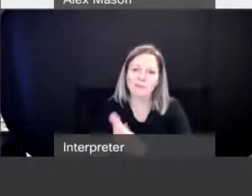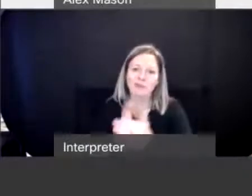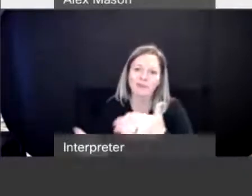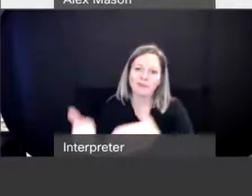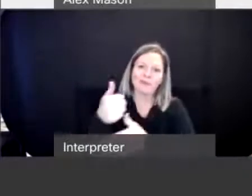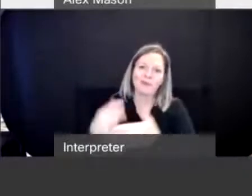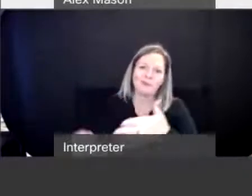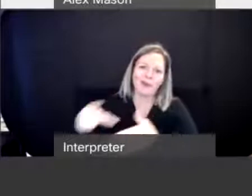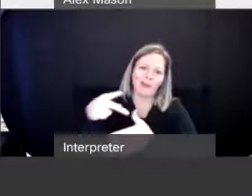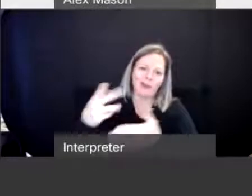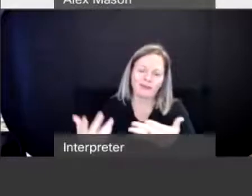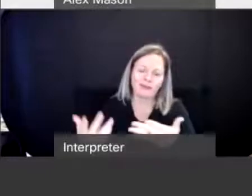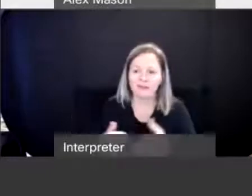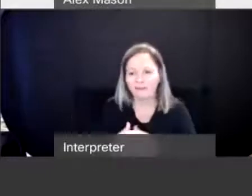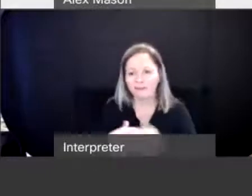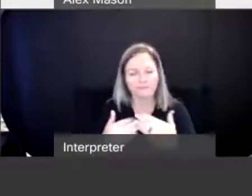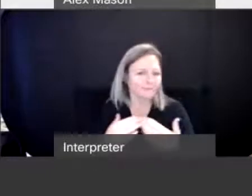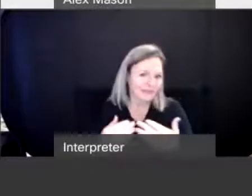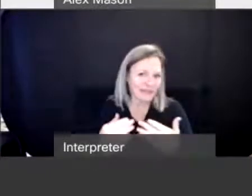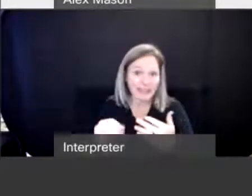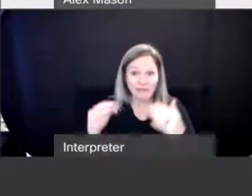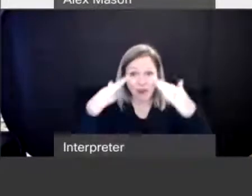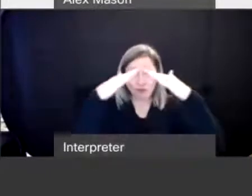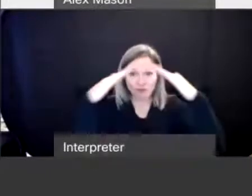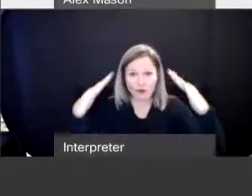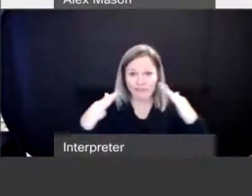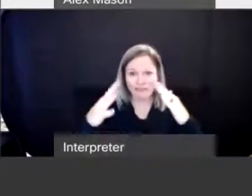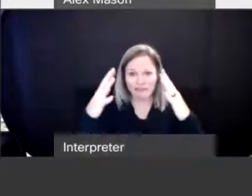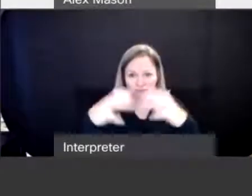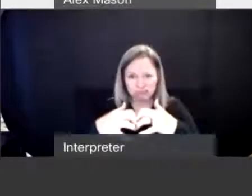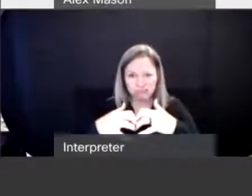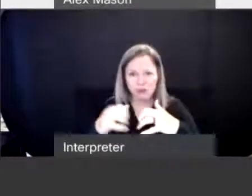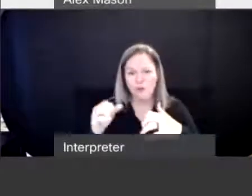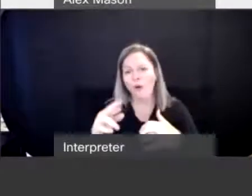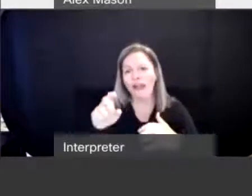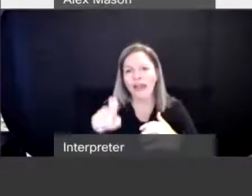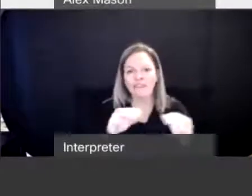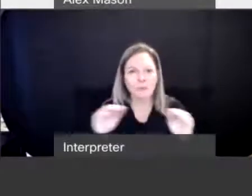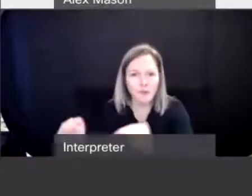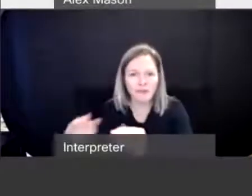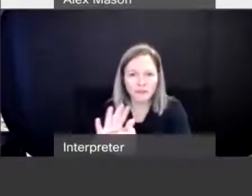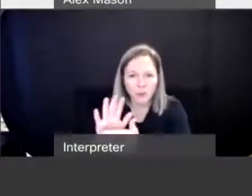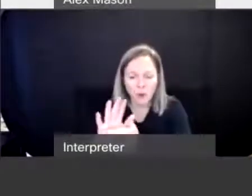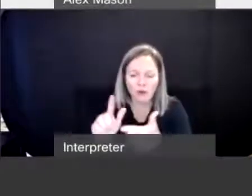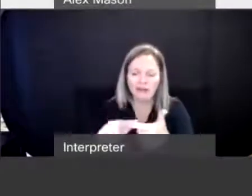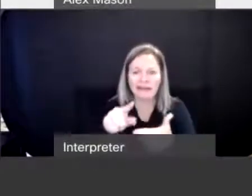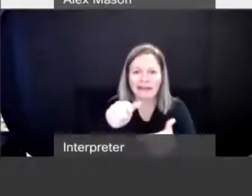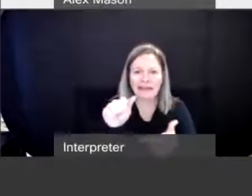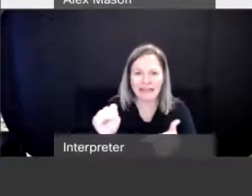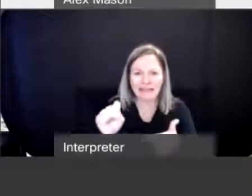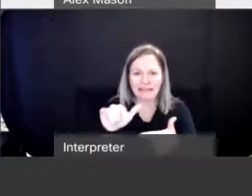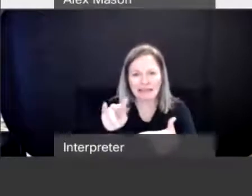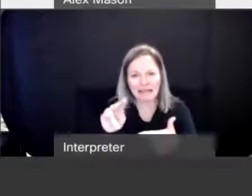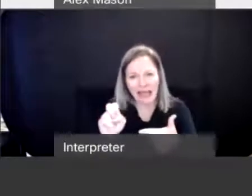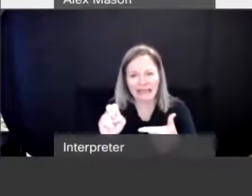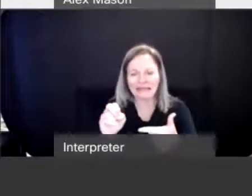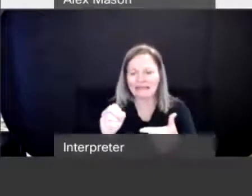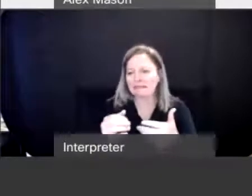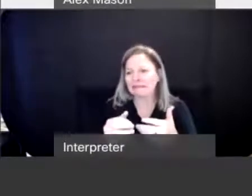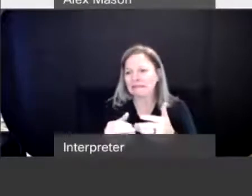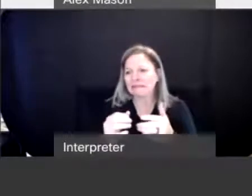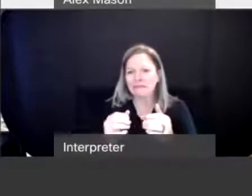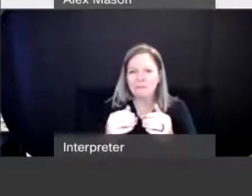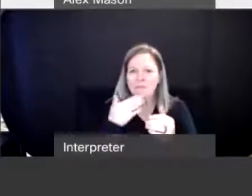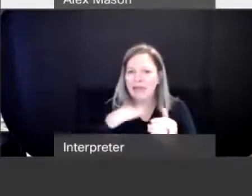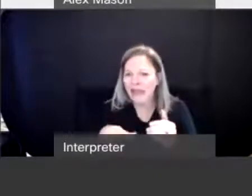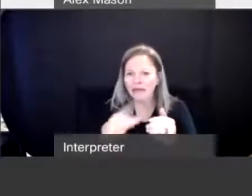facility. So whether a roof goes bad and we have to move school, or a gas line goes bad, or we had luckily there was no